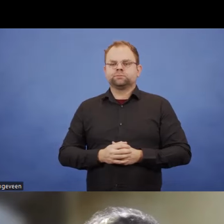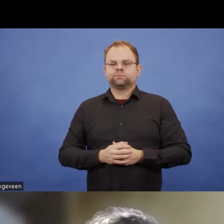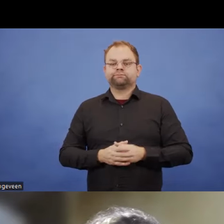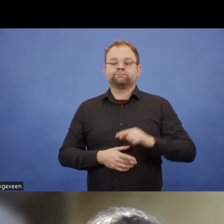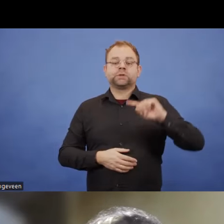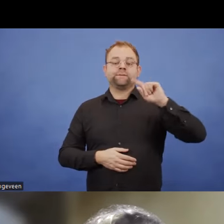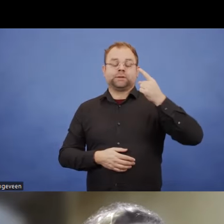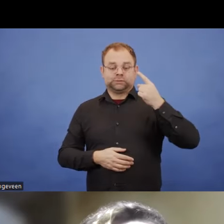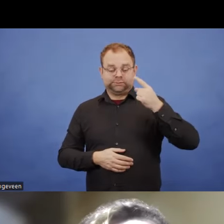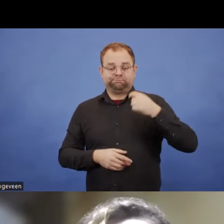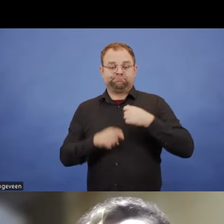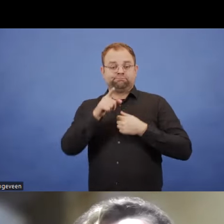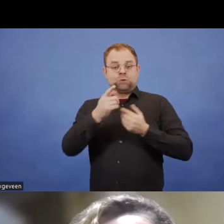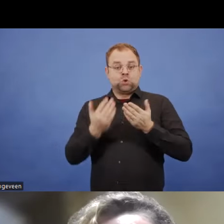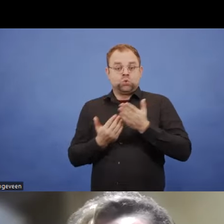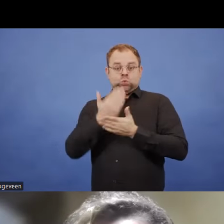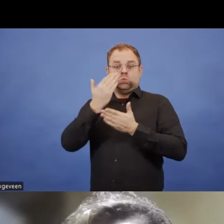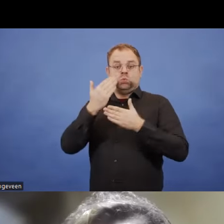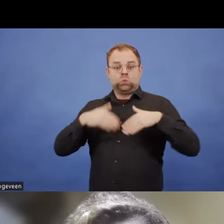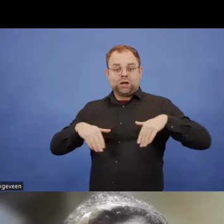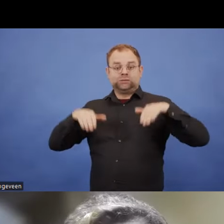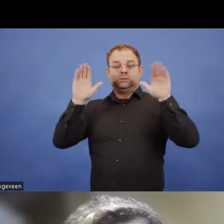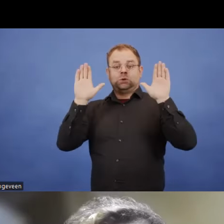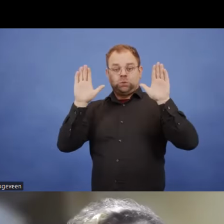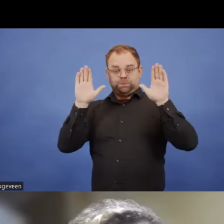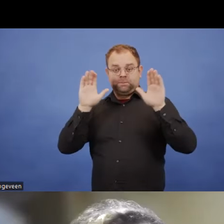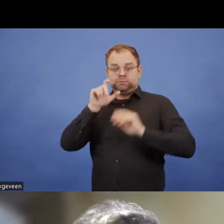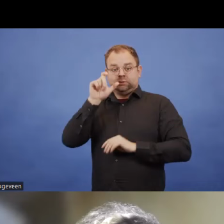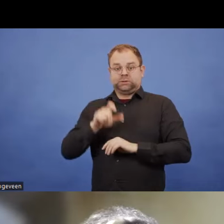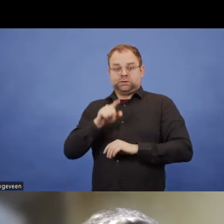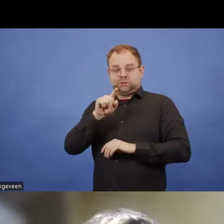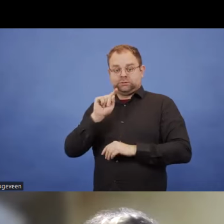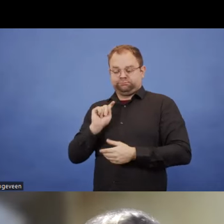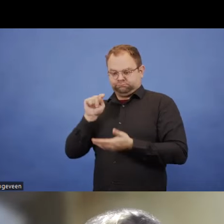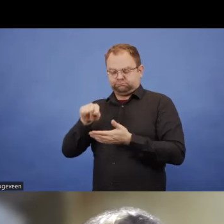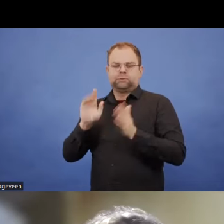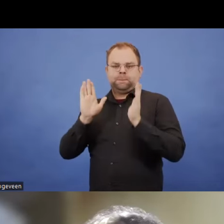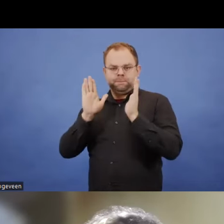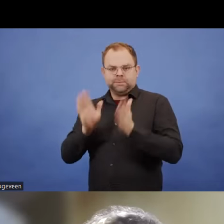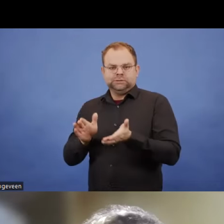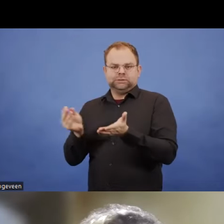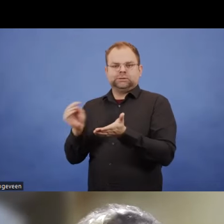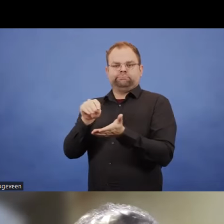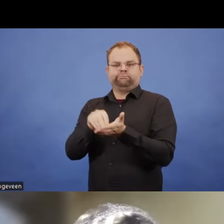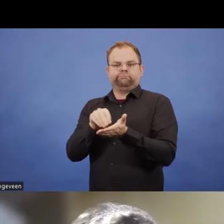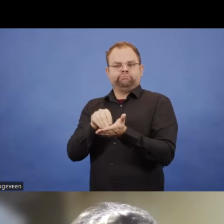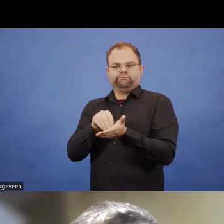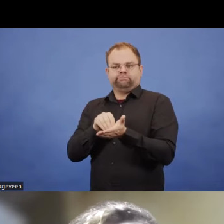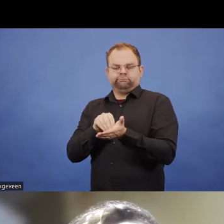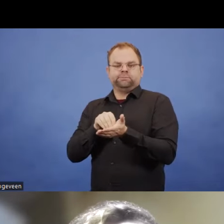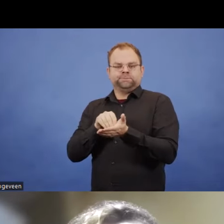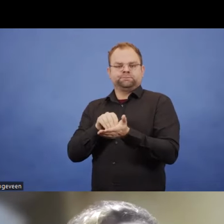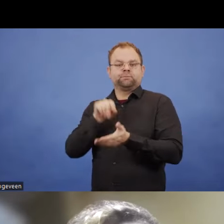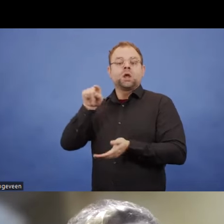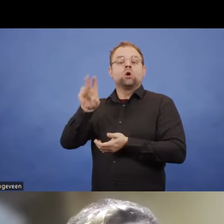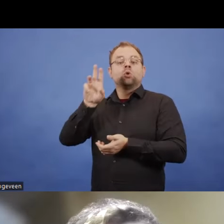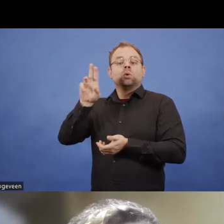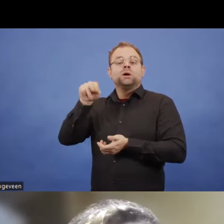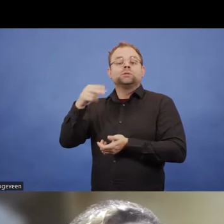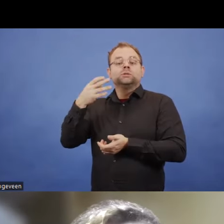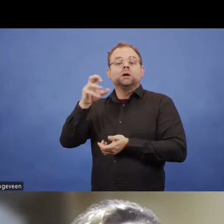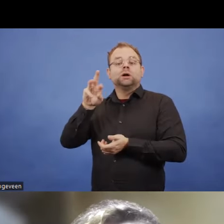So UNHCR has to organize the reception of asylum seekers, register them, meaning they will take down